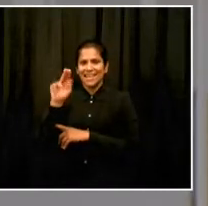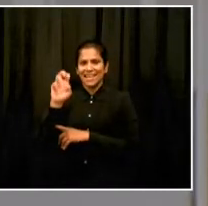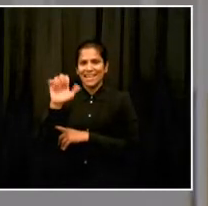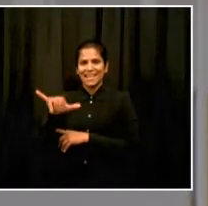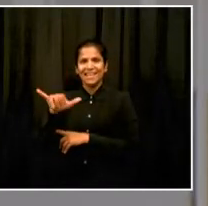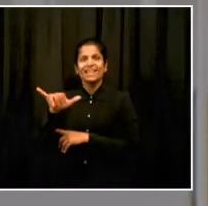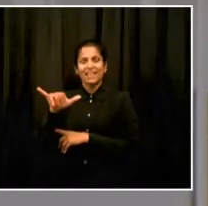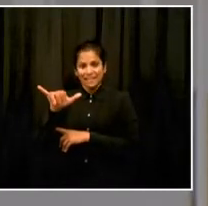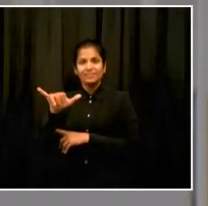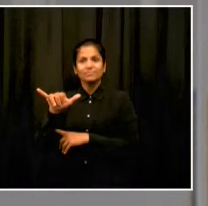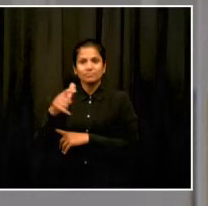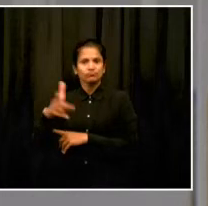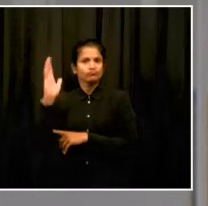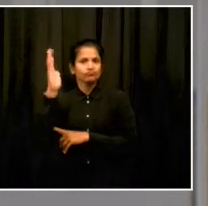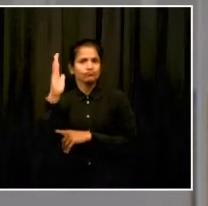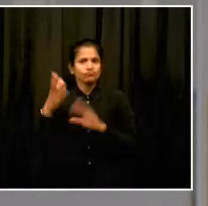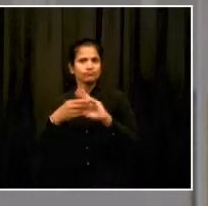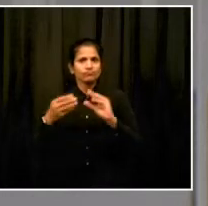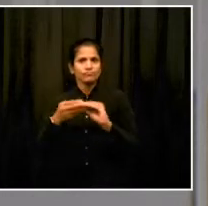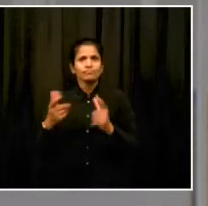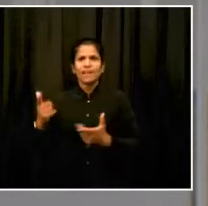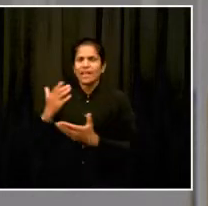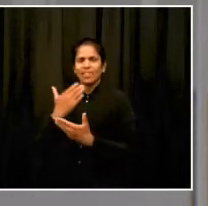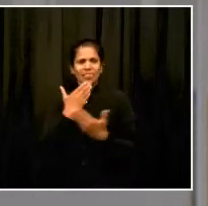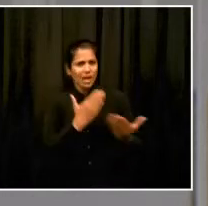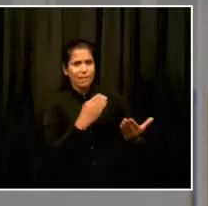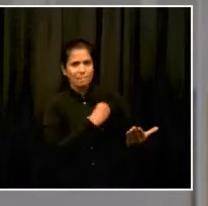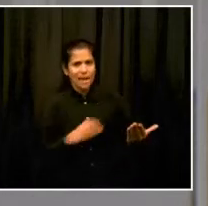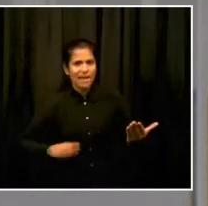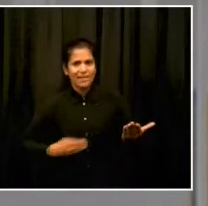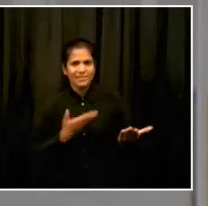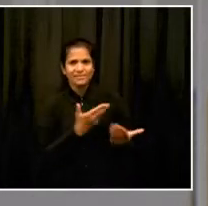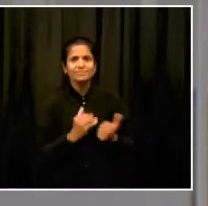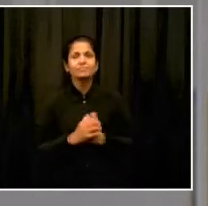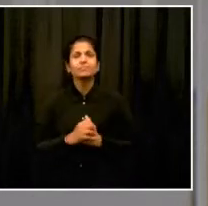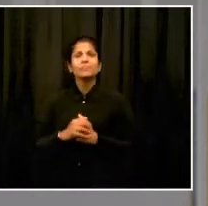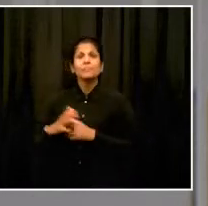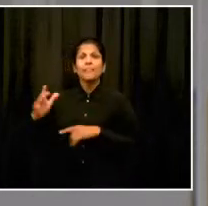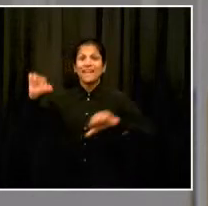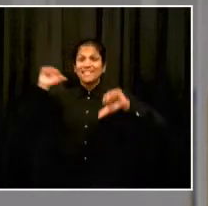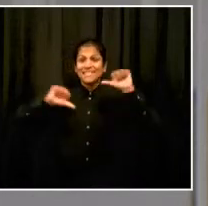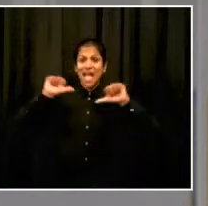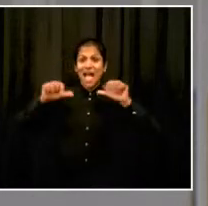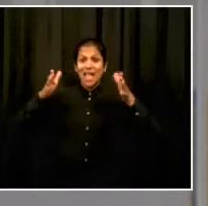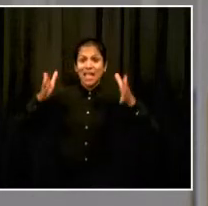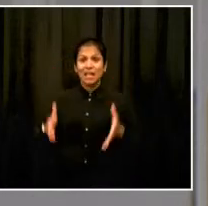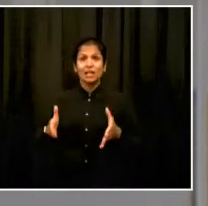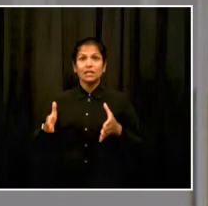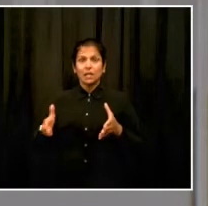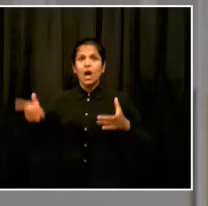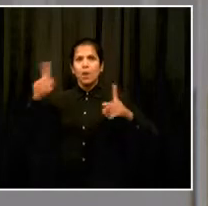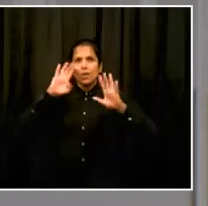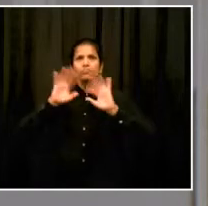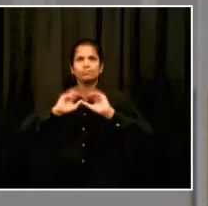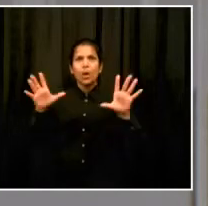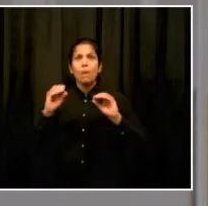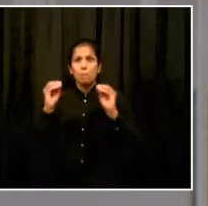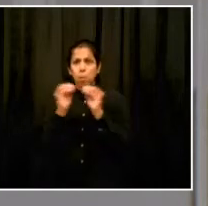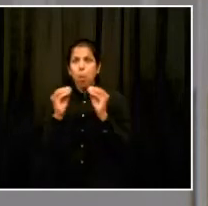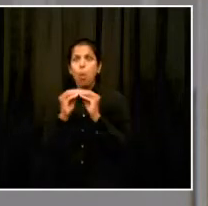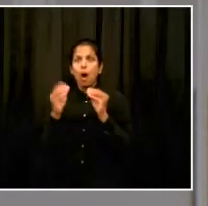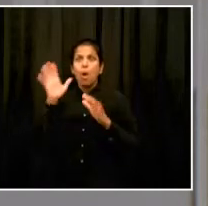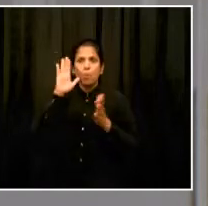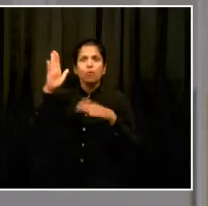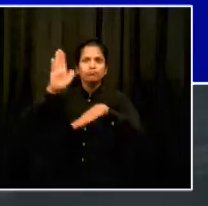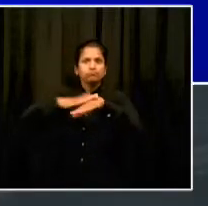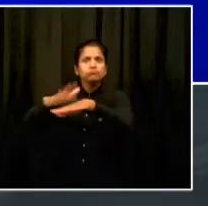science is clear. There will be more coastal storms as global warming worsens, and we must be prepared. Following Hurricane Sandy, the city committed to spending more